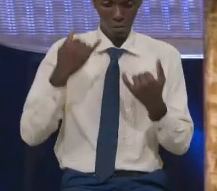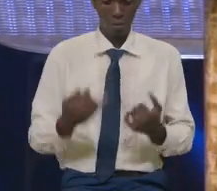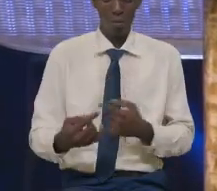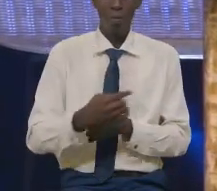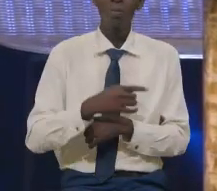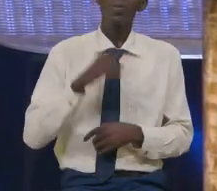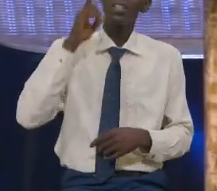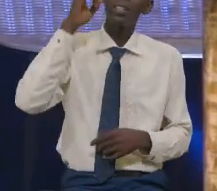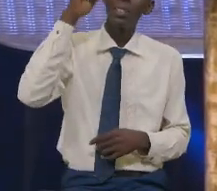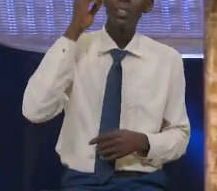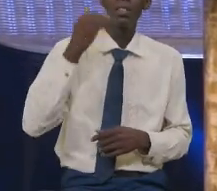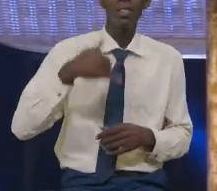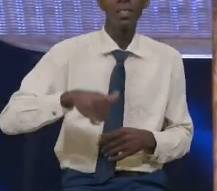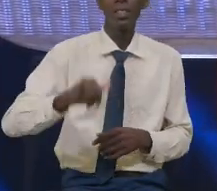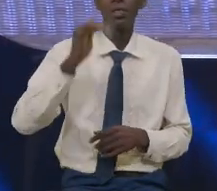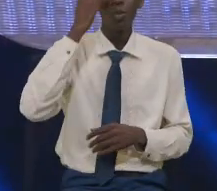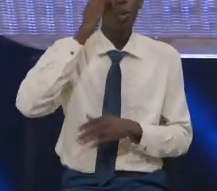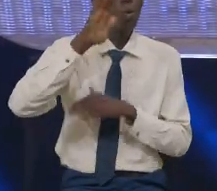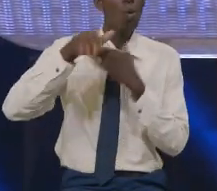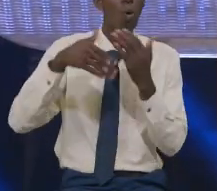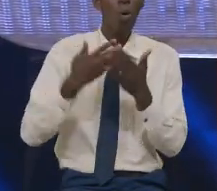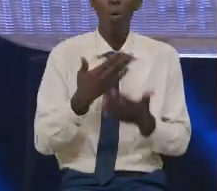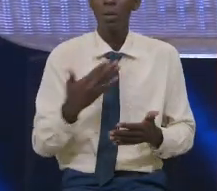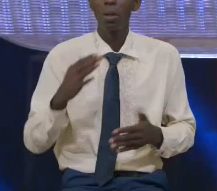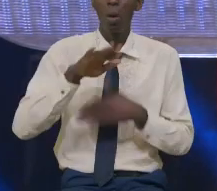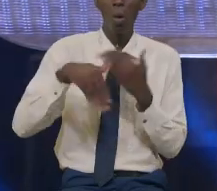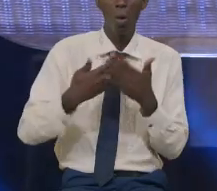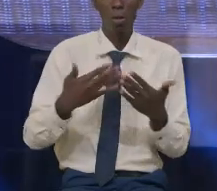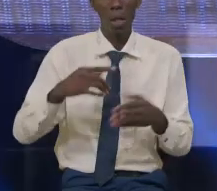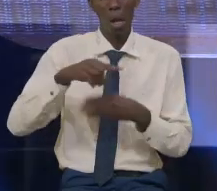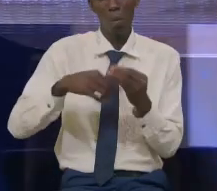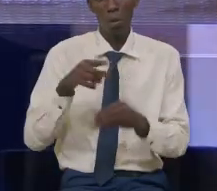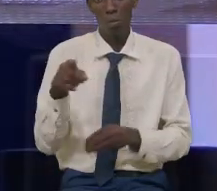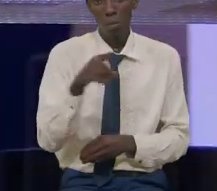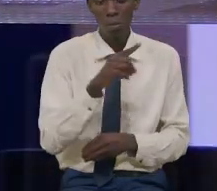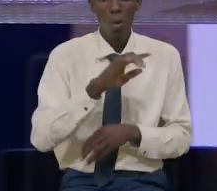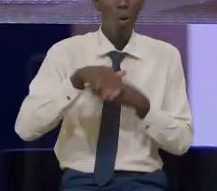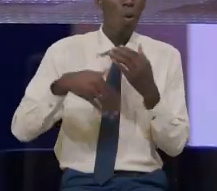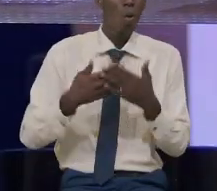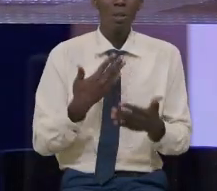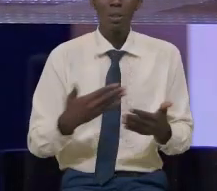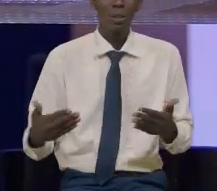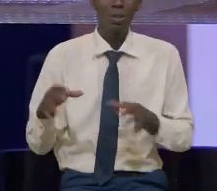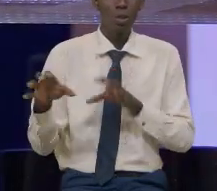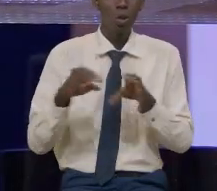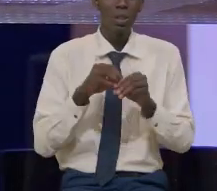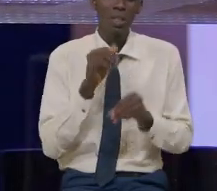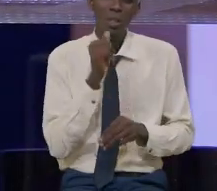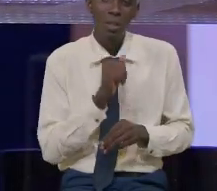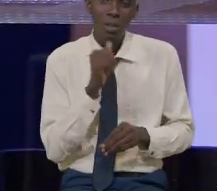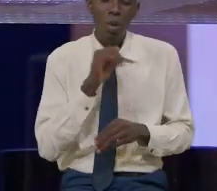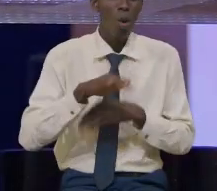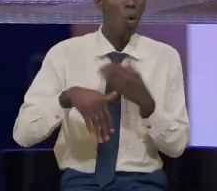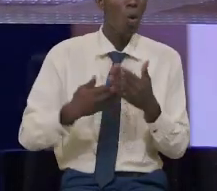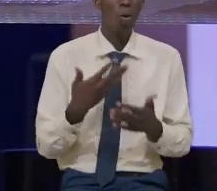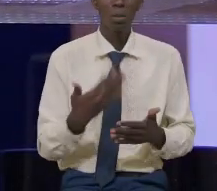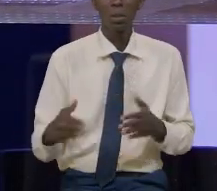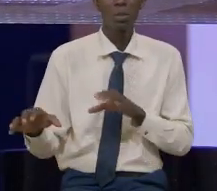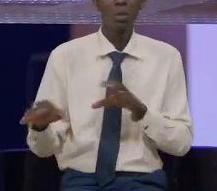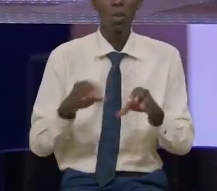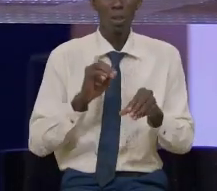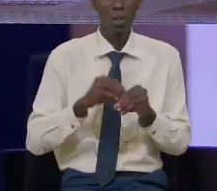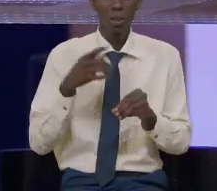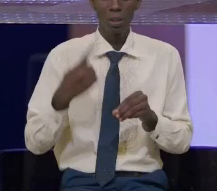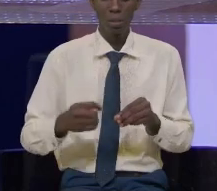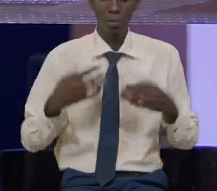still knows all things about you. All things done in secret, all things done in the